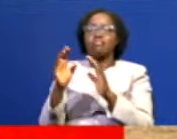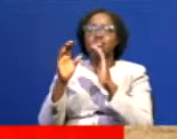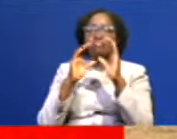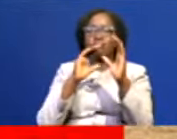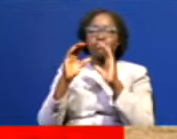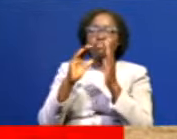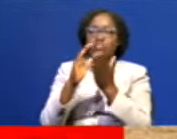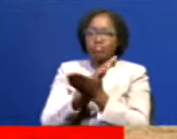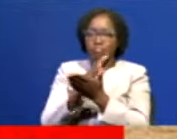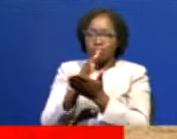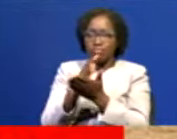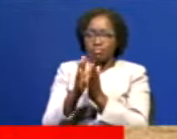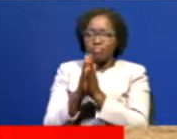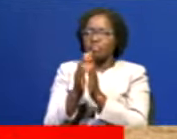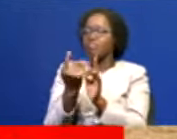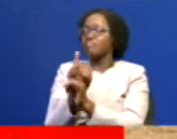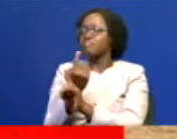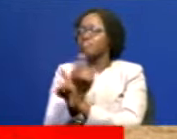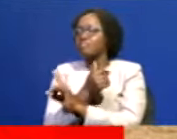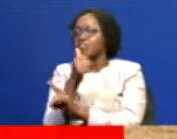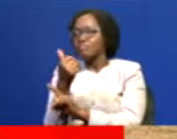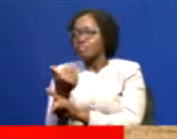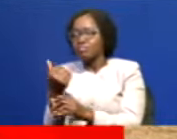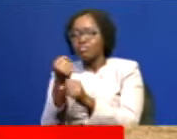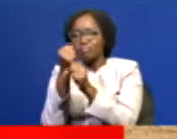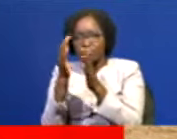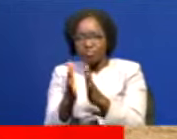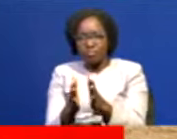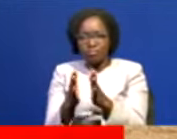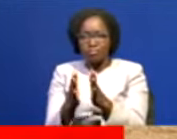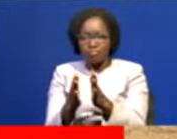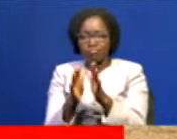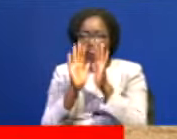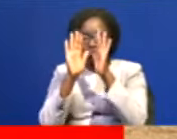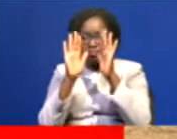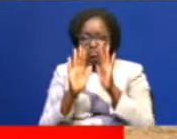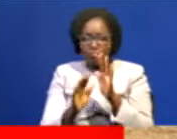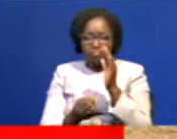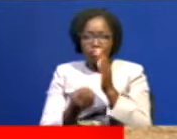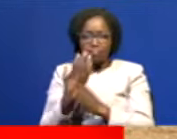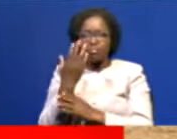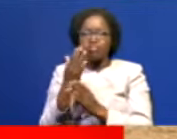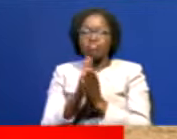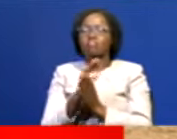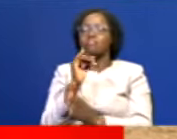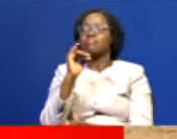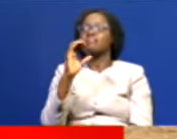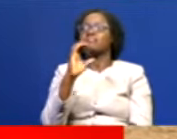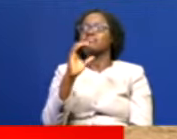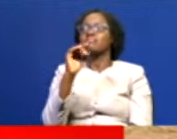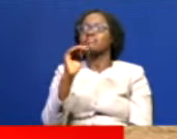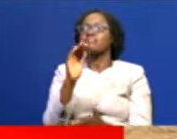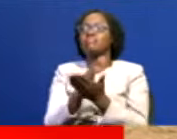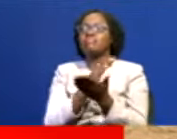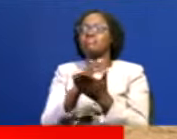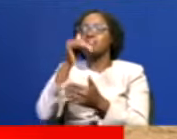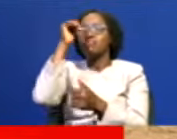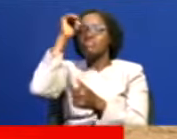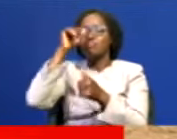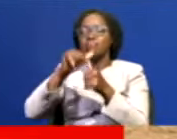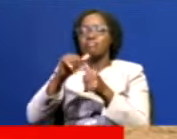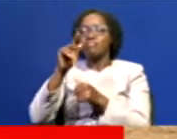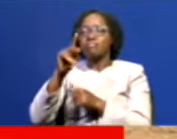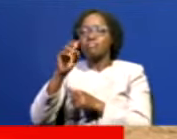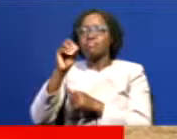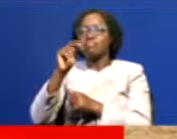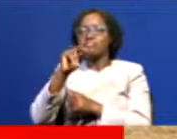communication sector and various other stakeholders who are key in the growth of the ICT sector. Remember, Konza,